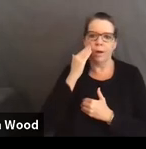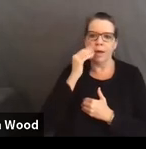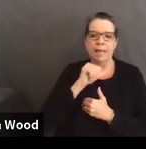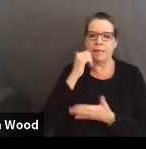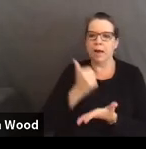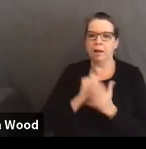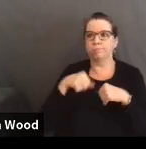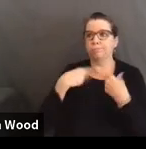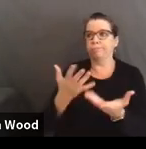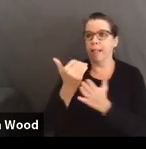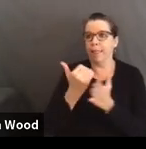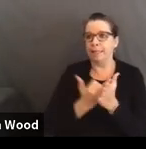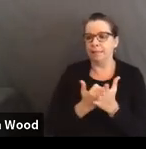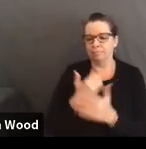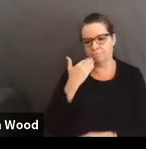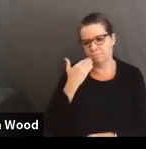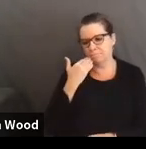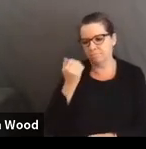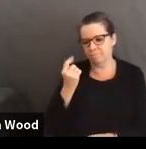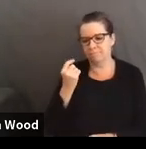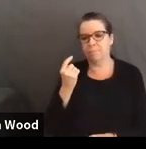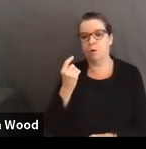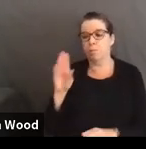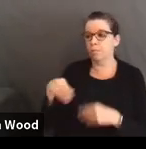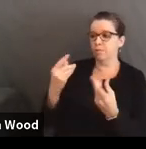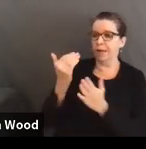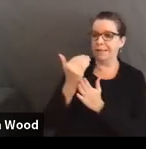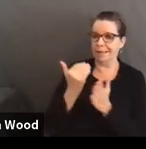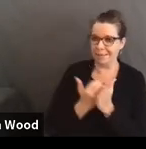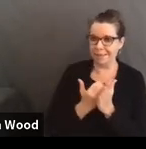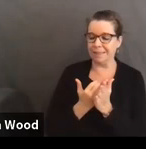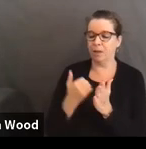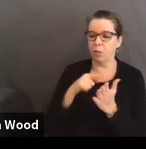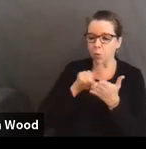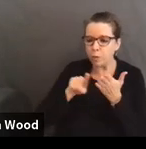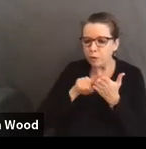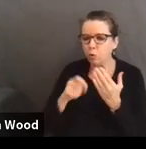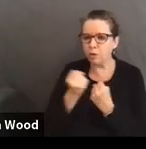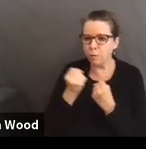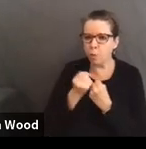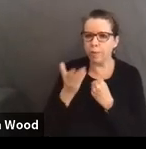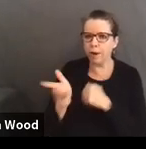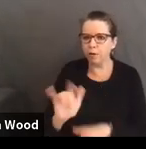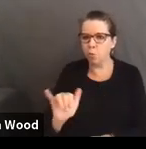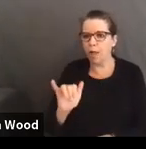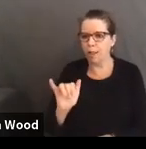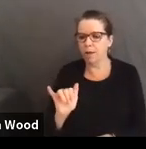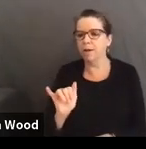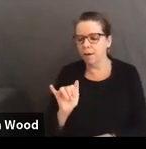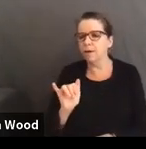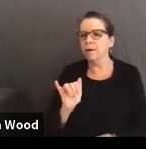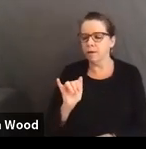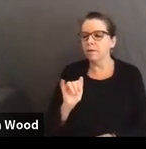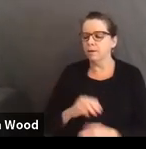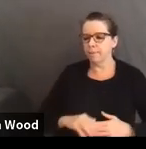lesson and want to make sure that when we do deliver these materials to you all, it is a part of a broader